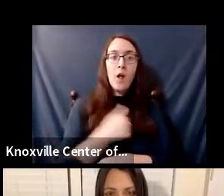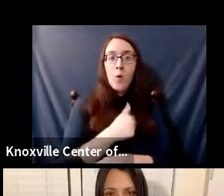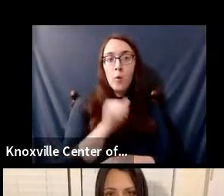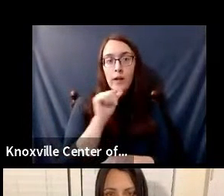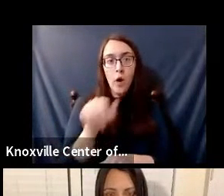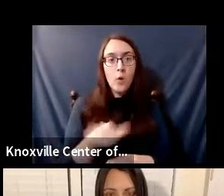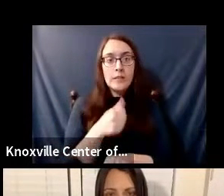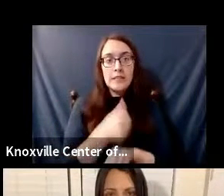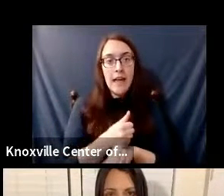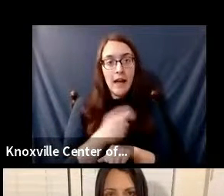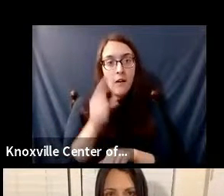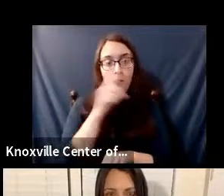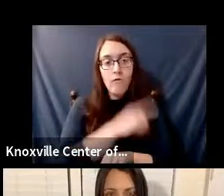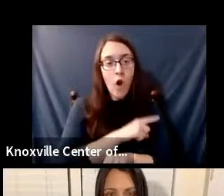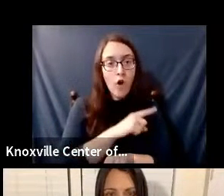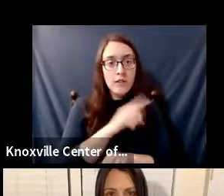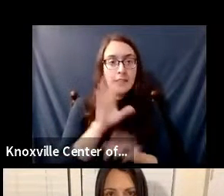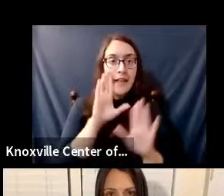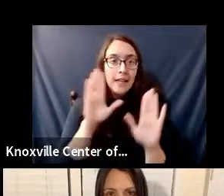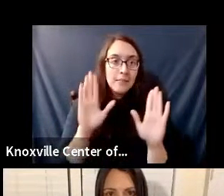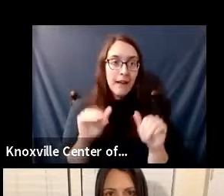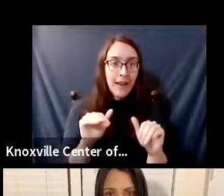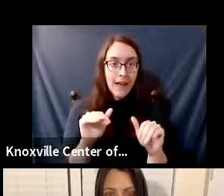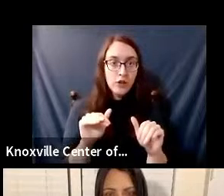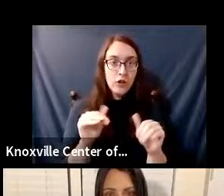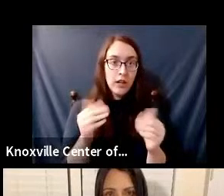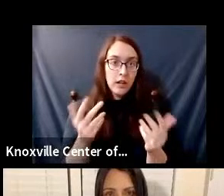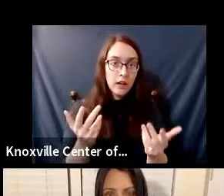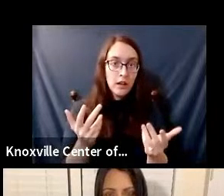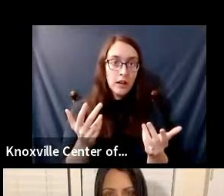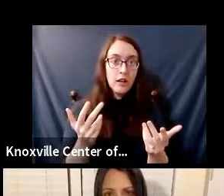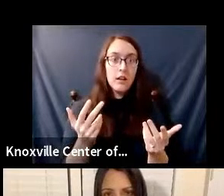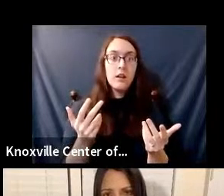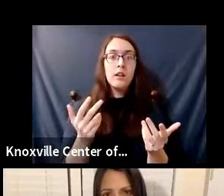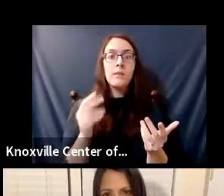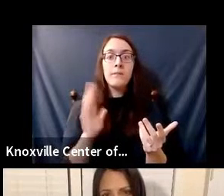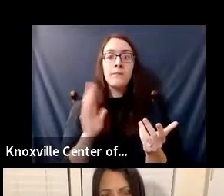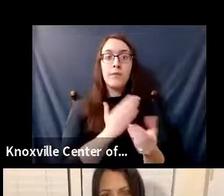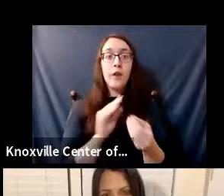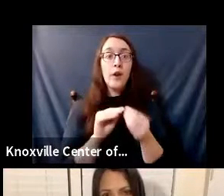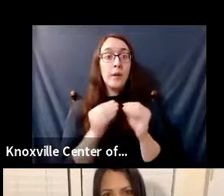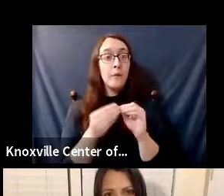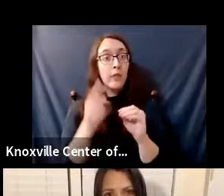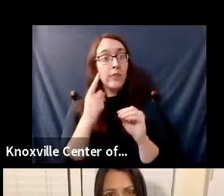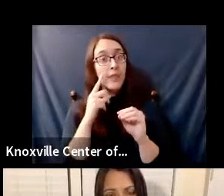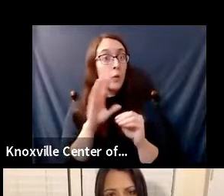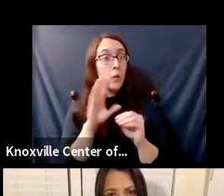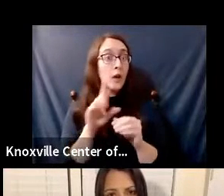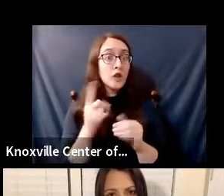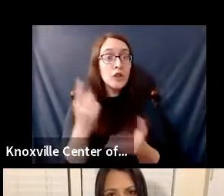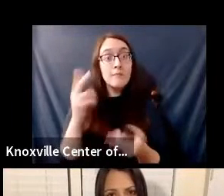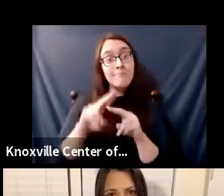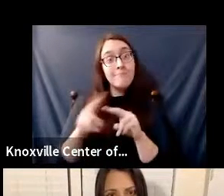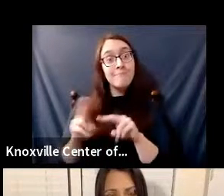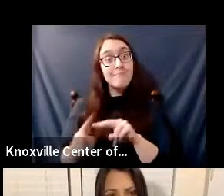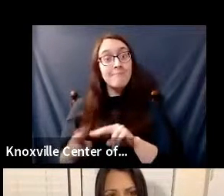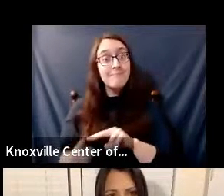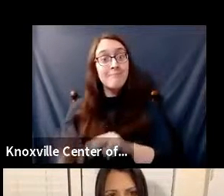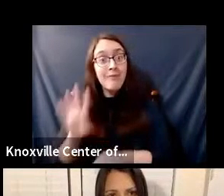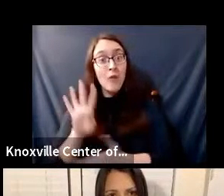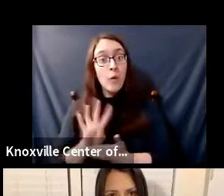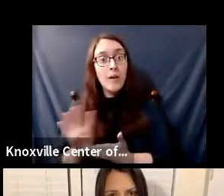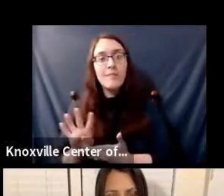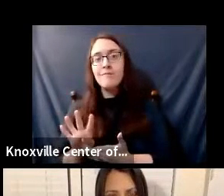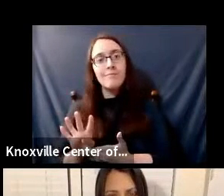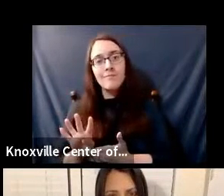set a false expectation that, our numbers are going to be just nicely coming down in 4 weeks. It's really